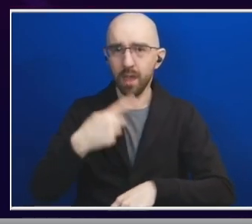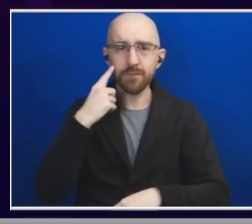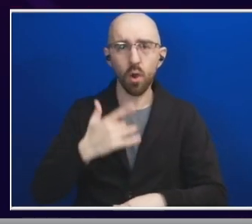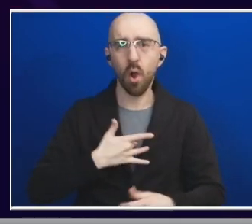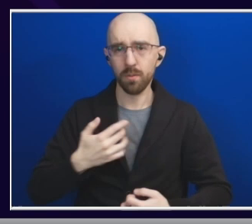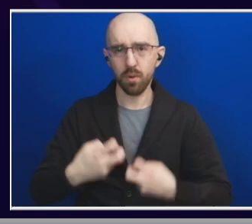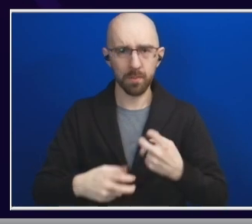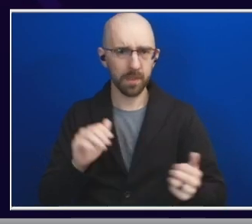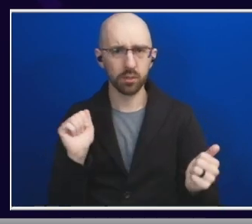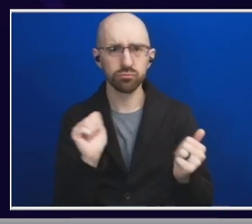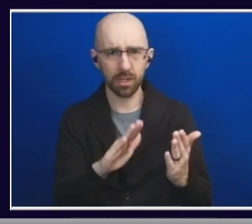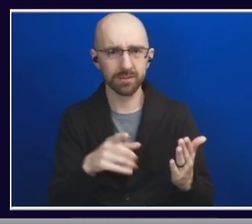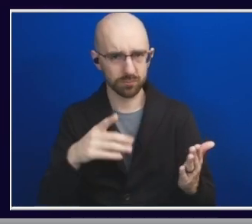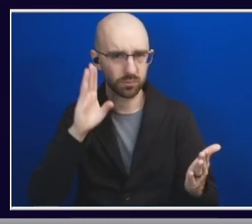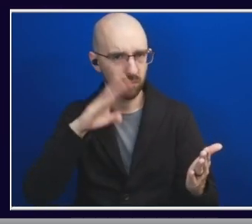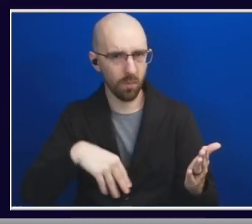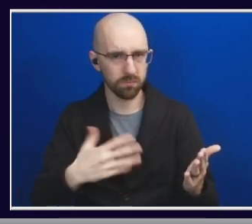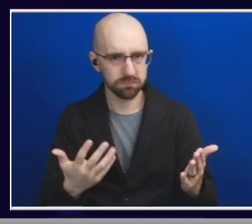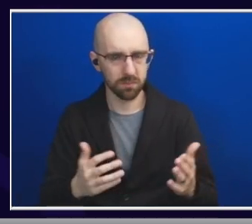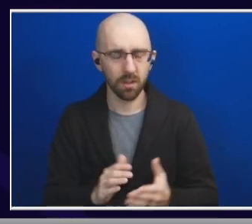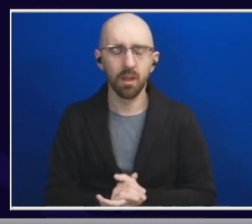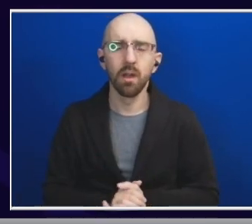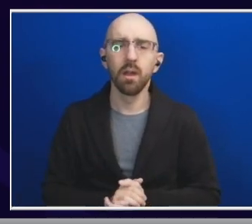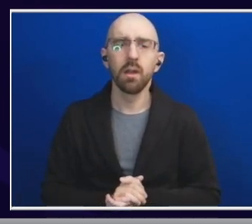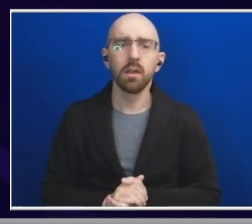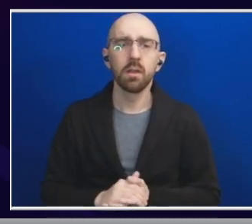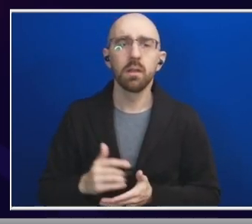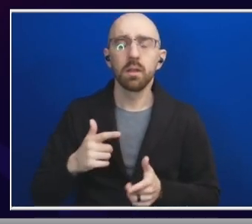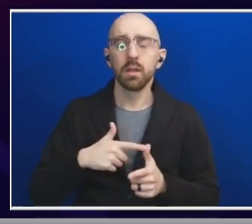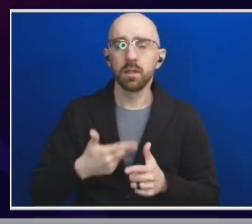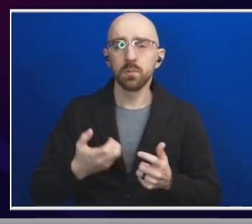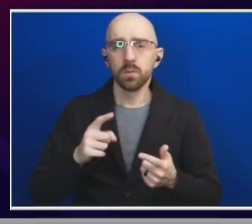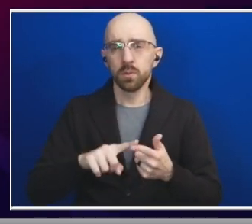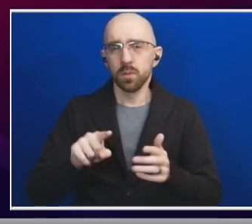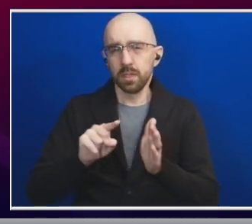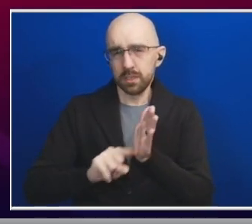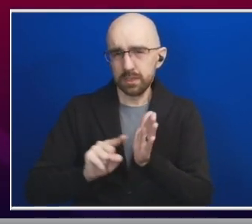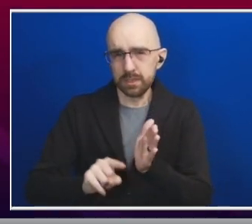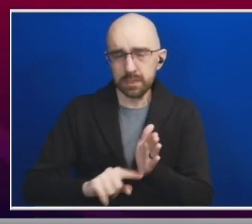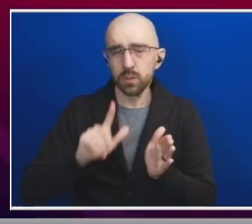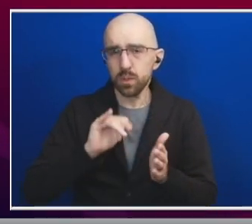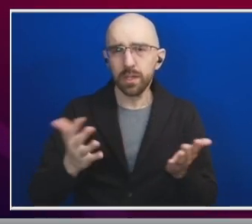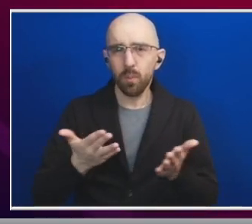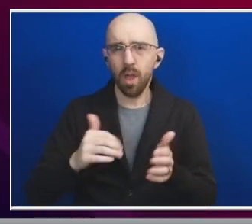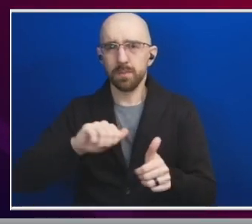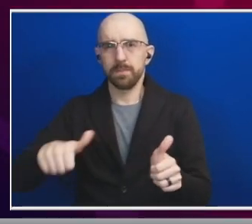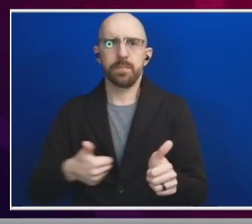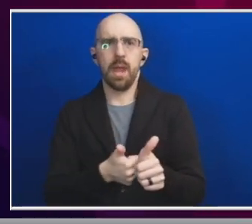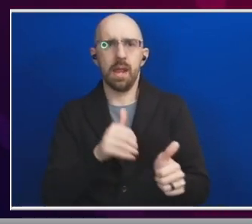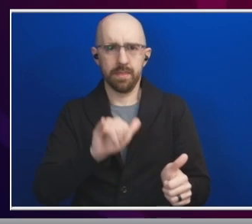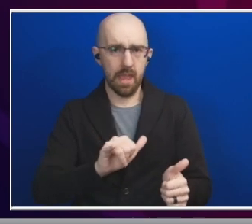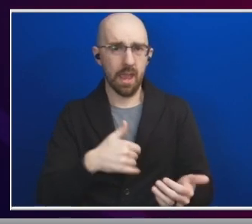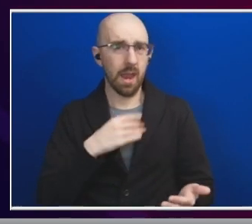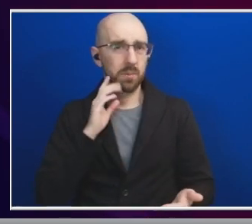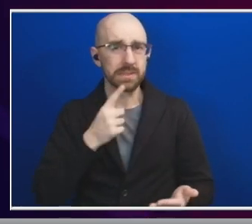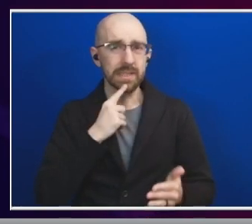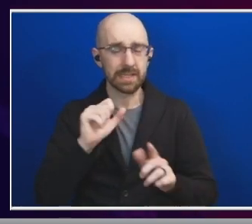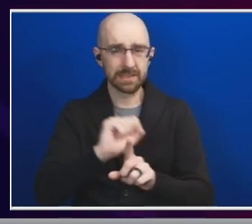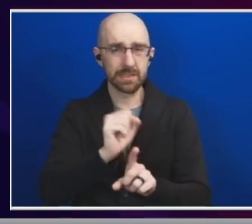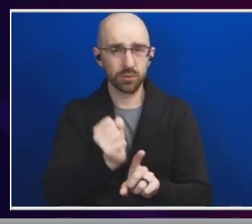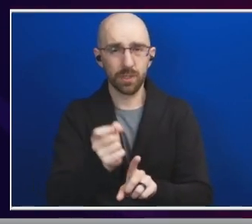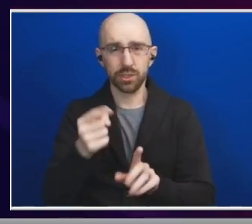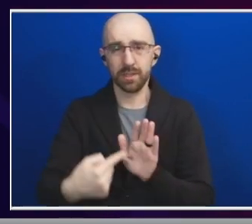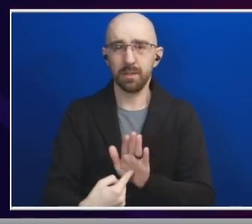know. And then you want to dig deeper into what really is a driver. But I would say the situation that they present versus, say, in your